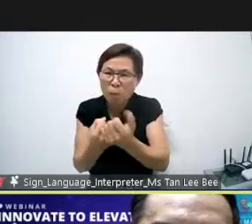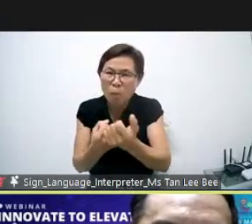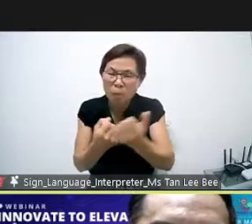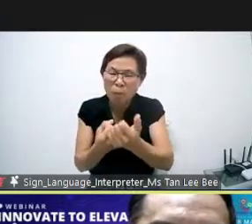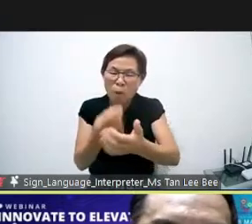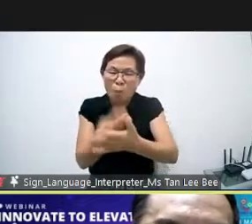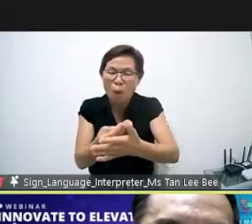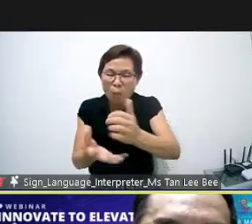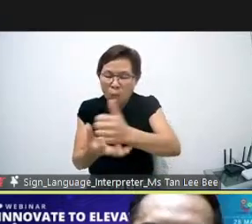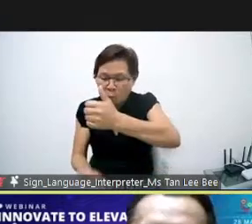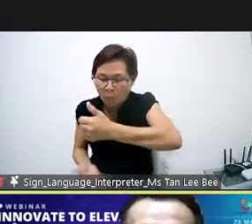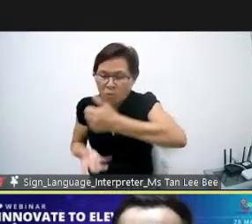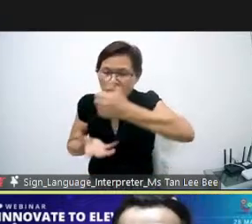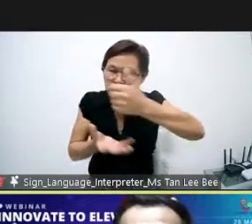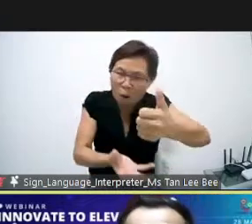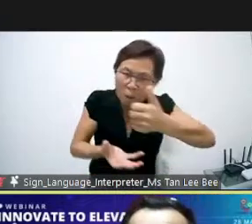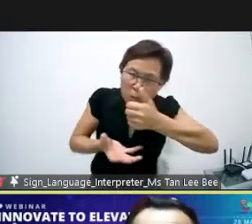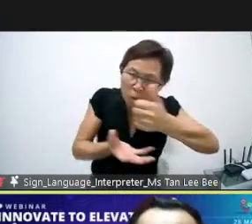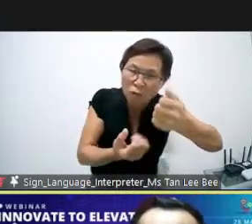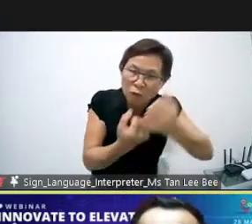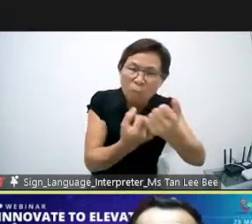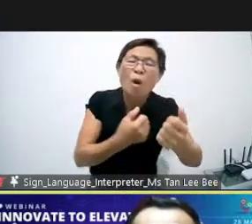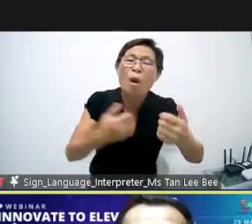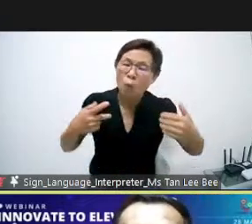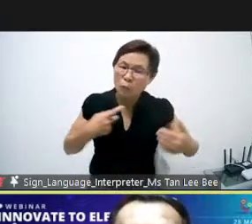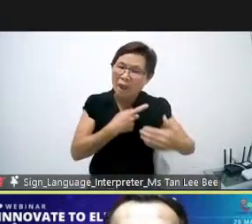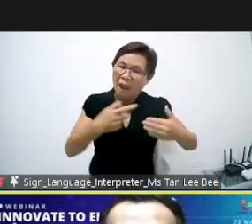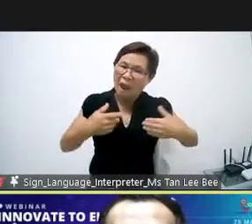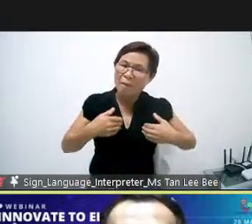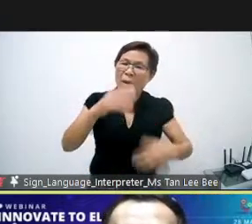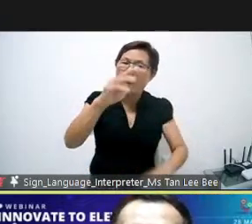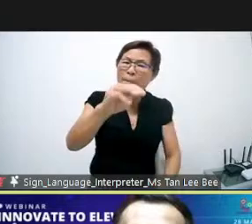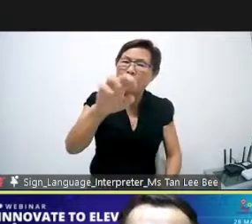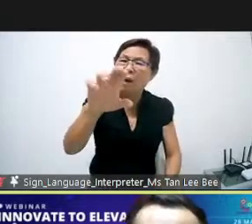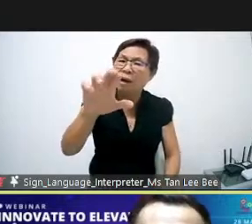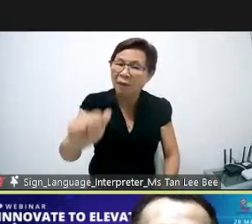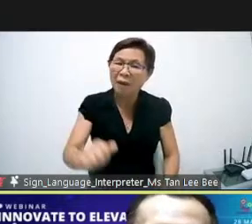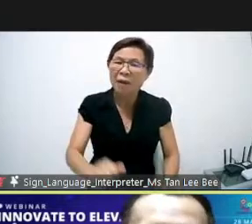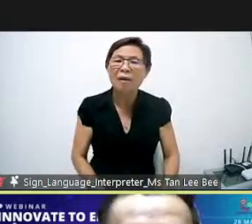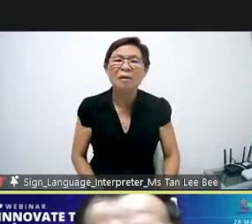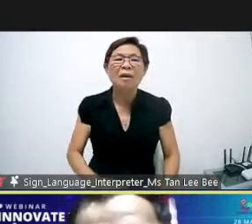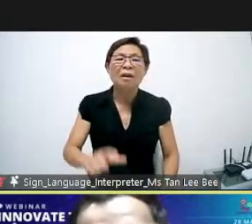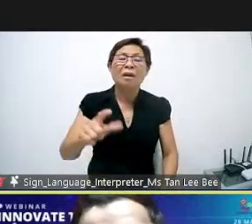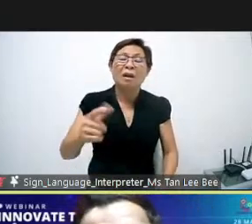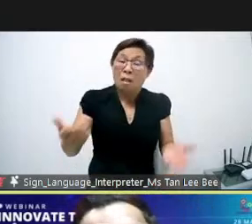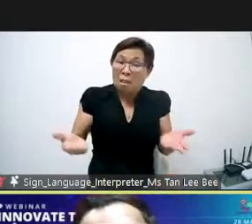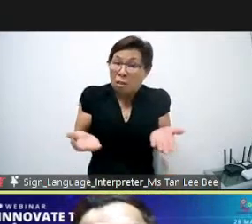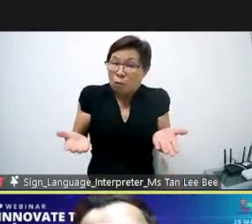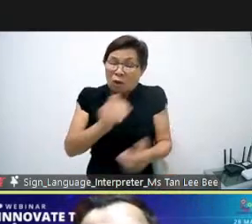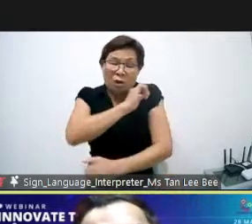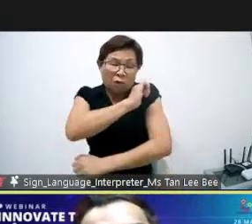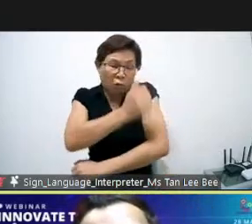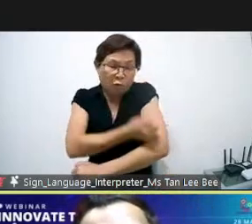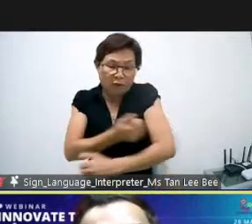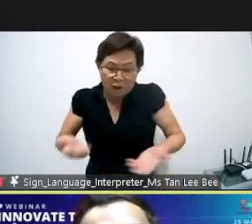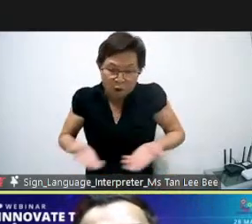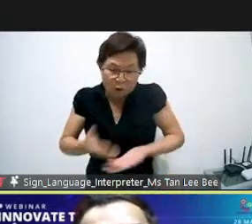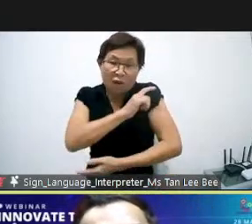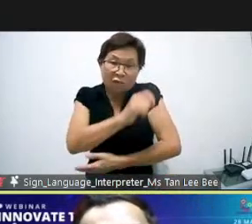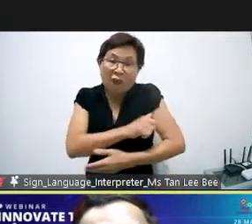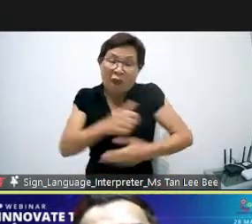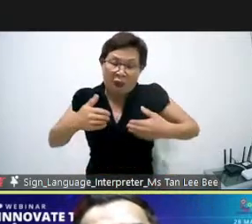from this ministry. We also have from Amara, for example, local authorities also, they have certain budgets. They have certain several